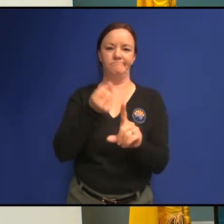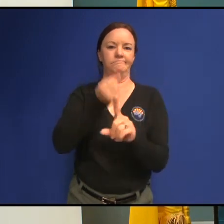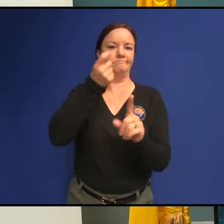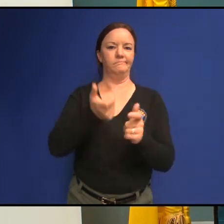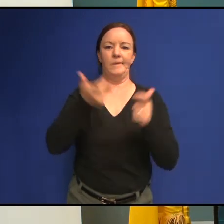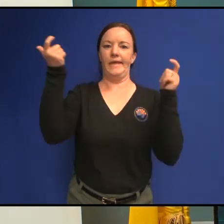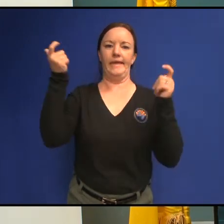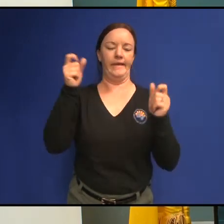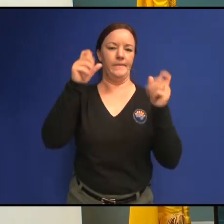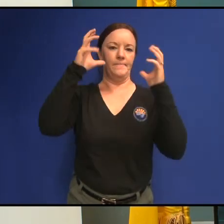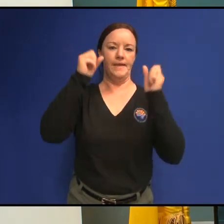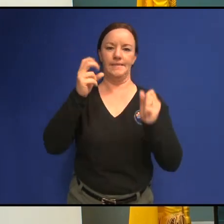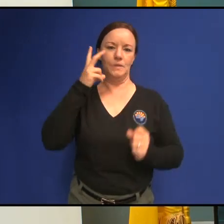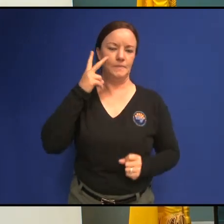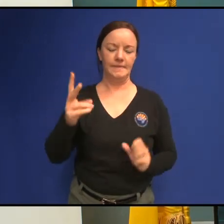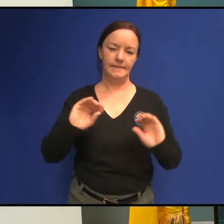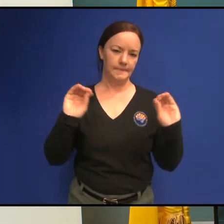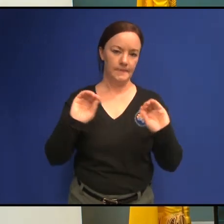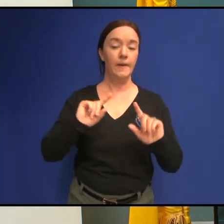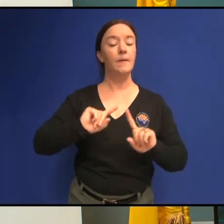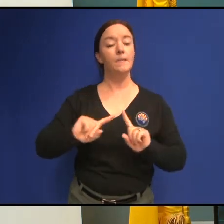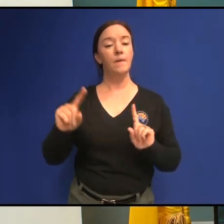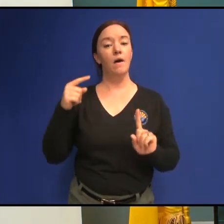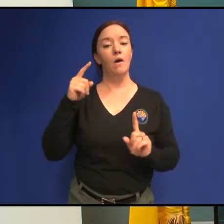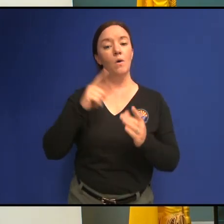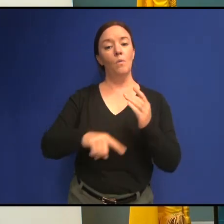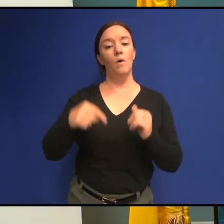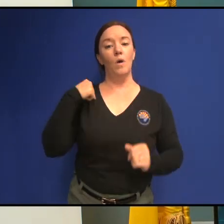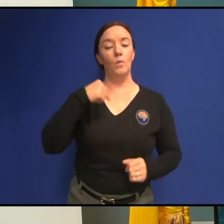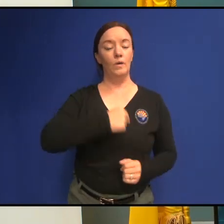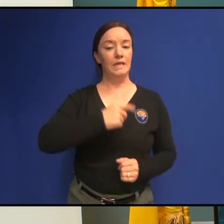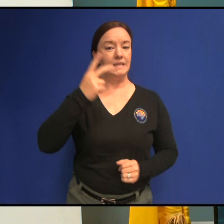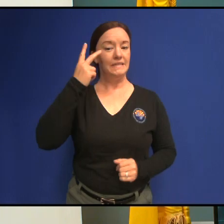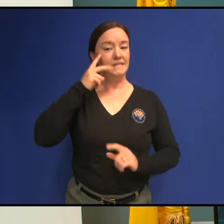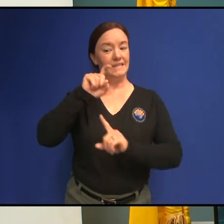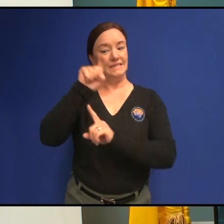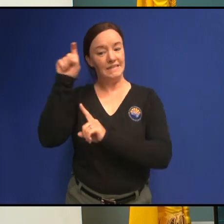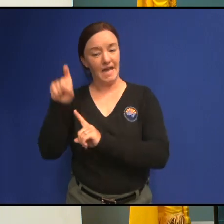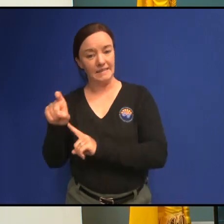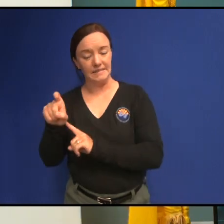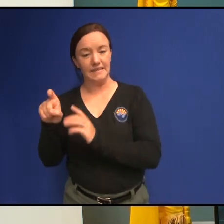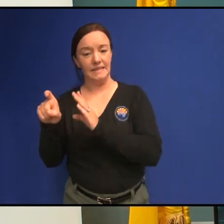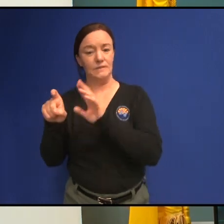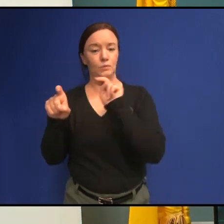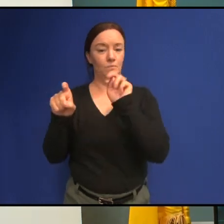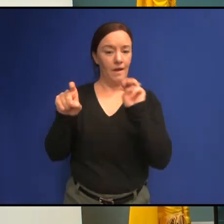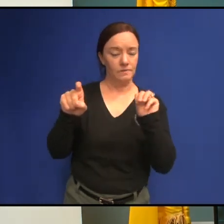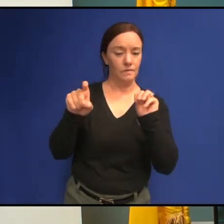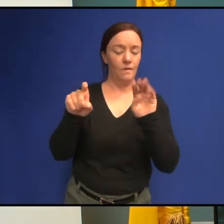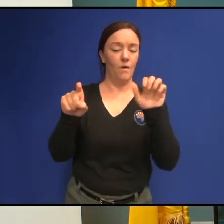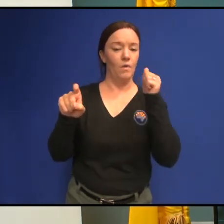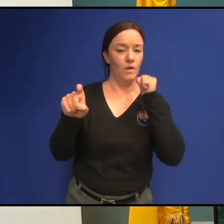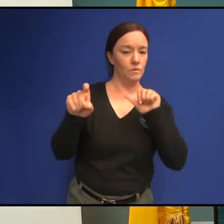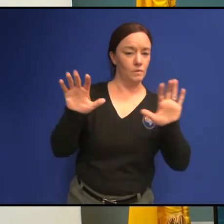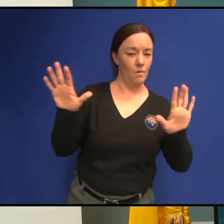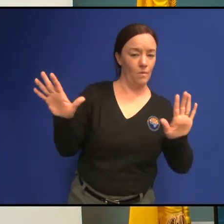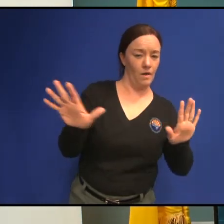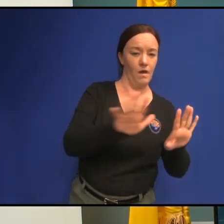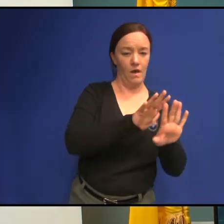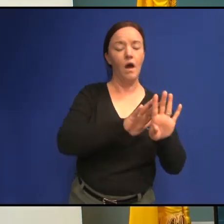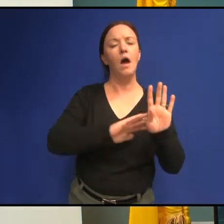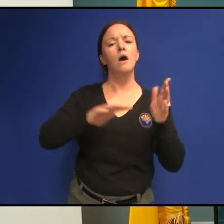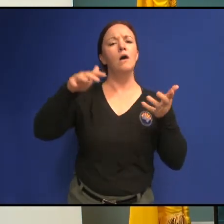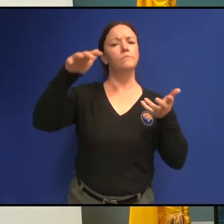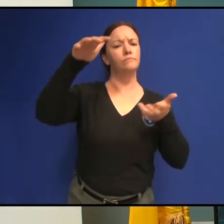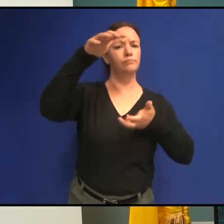real remarkable here. But what we do see across Texas, New Mexico, and into southern Arizona, just a bunch of scattered